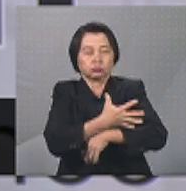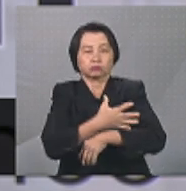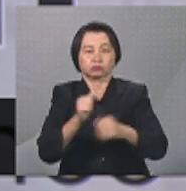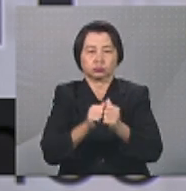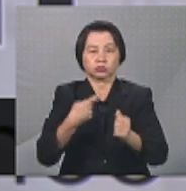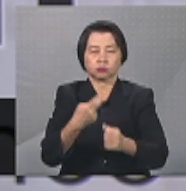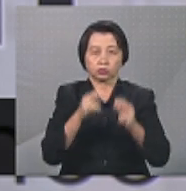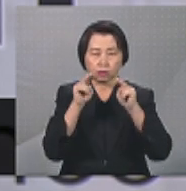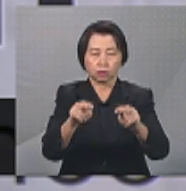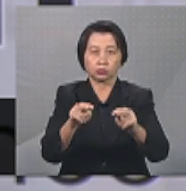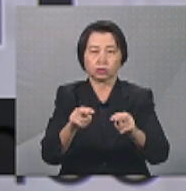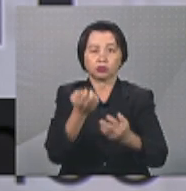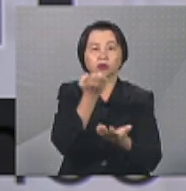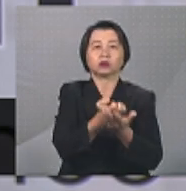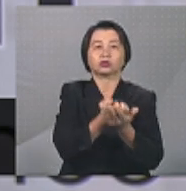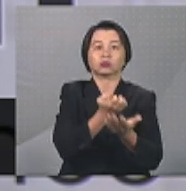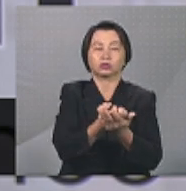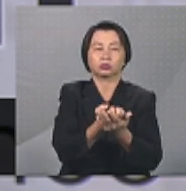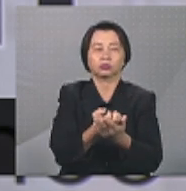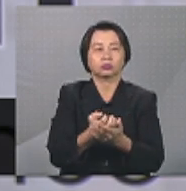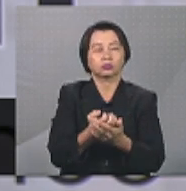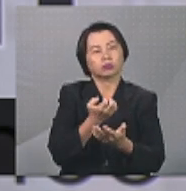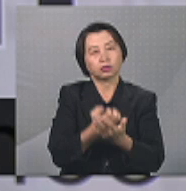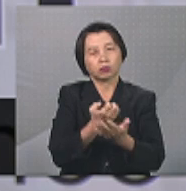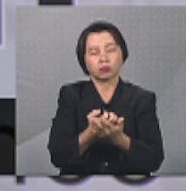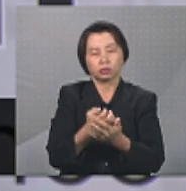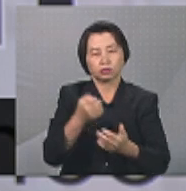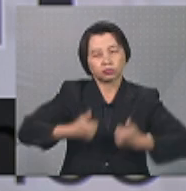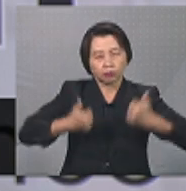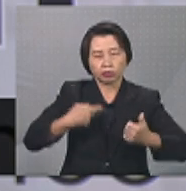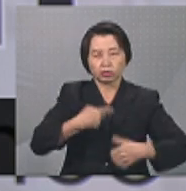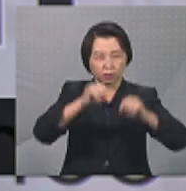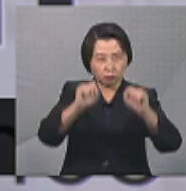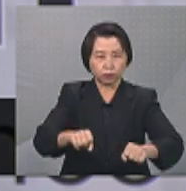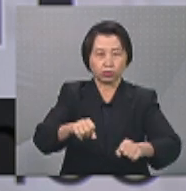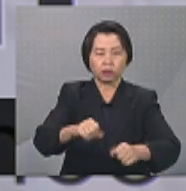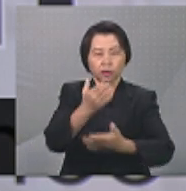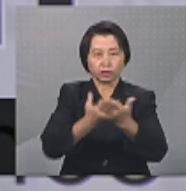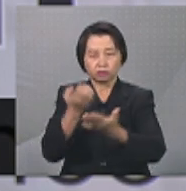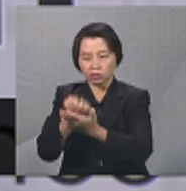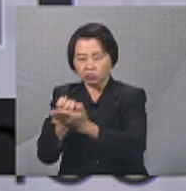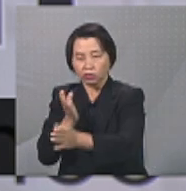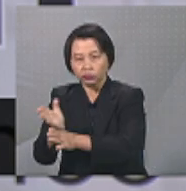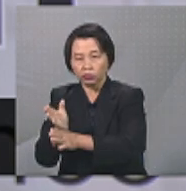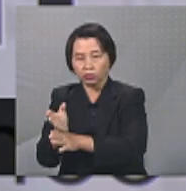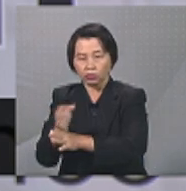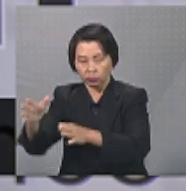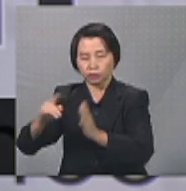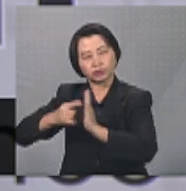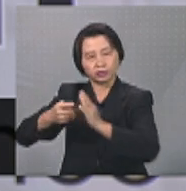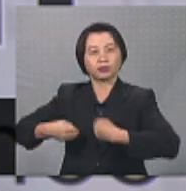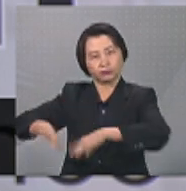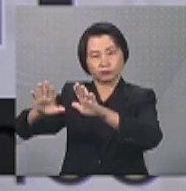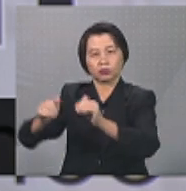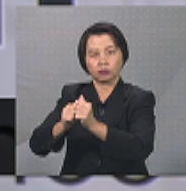We are looking into economic in terms of whether we can allow some of the economic sector to take off first, whereby